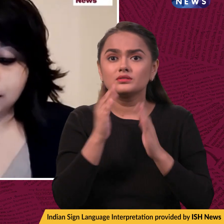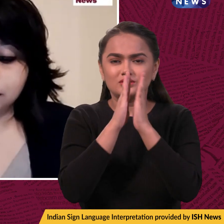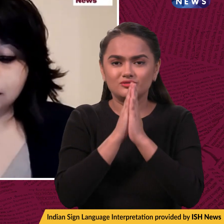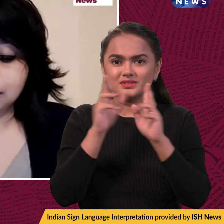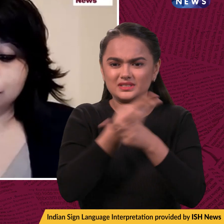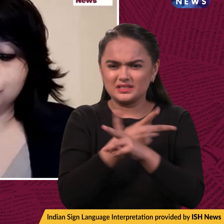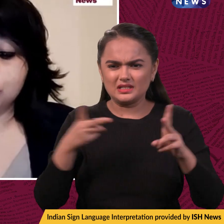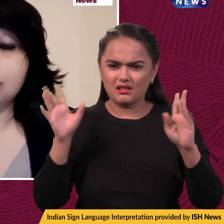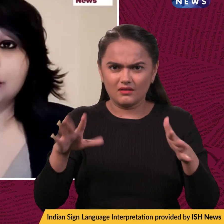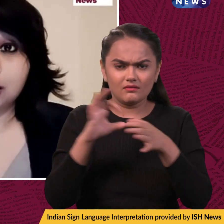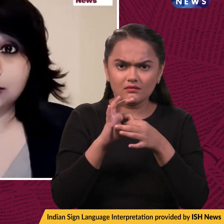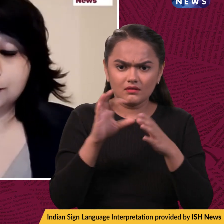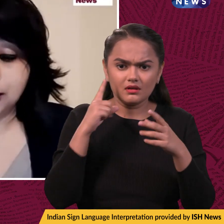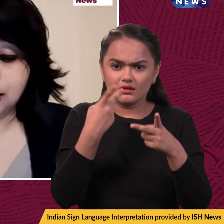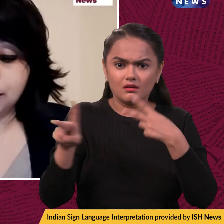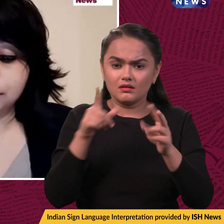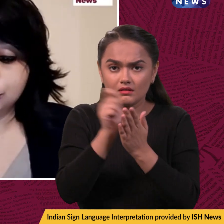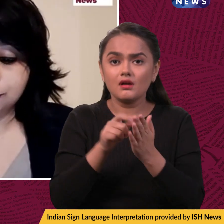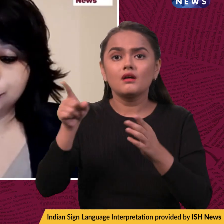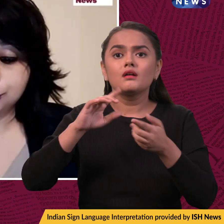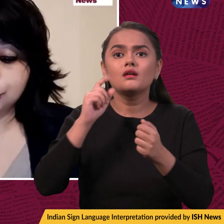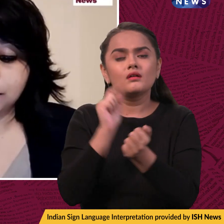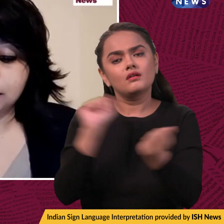religious vandalism in Tripura were granted bail